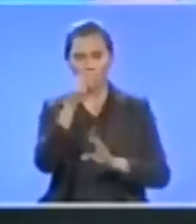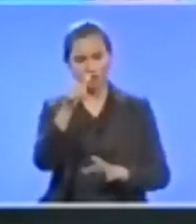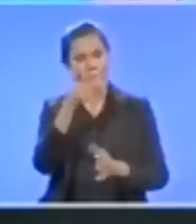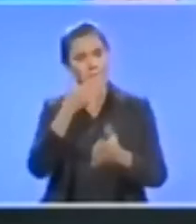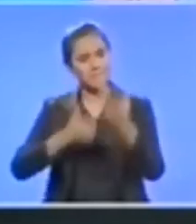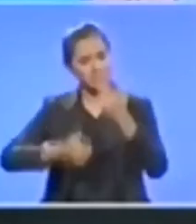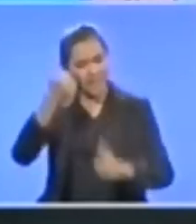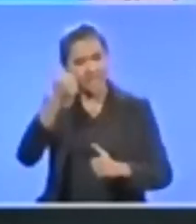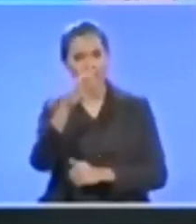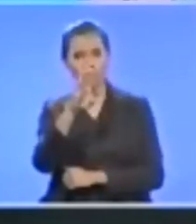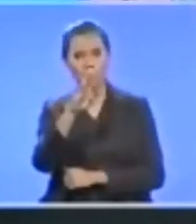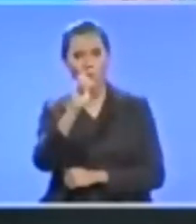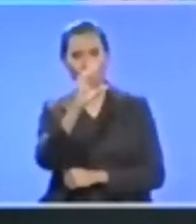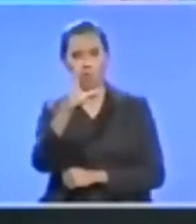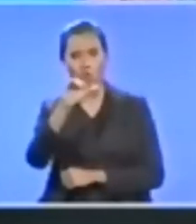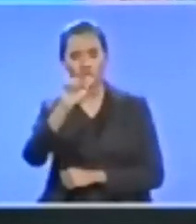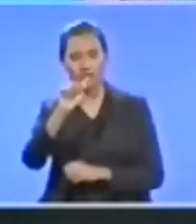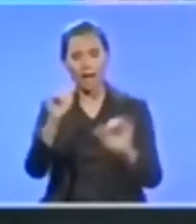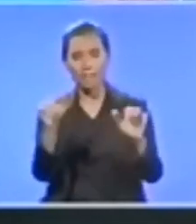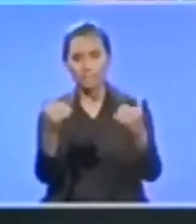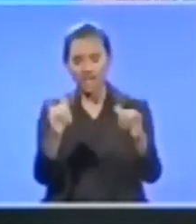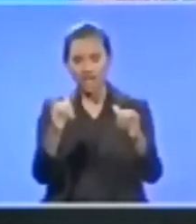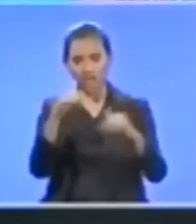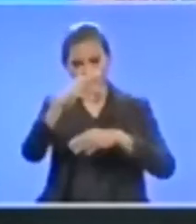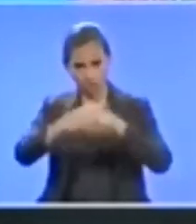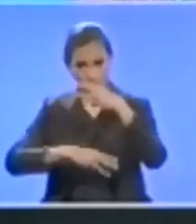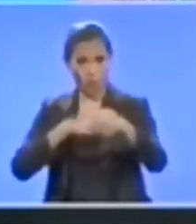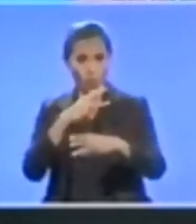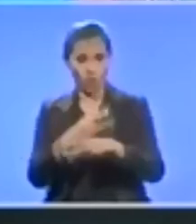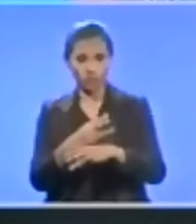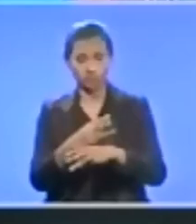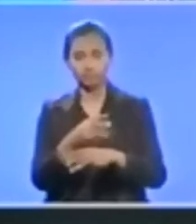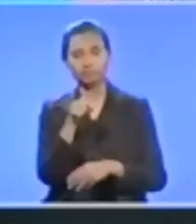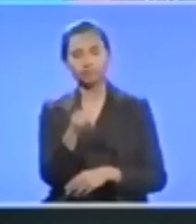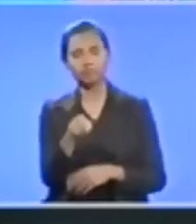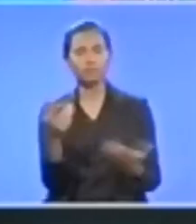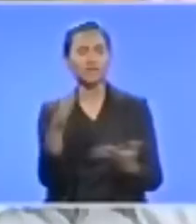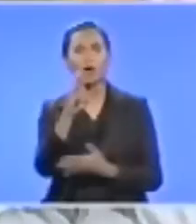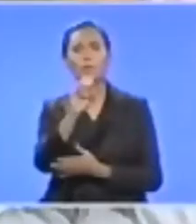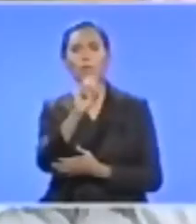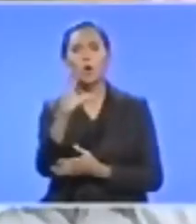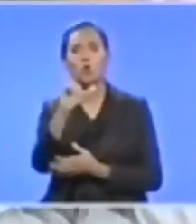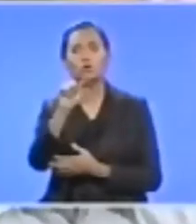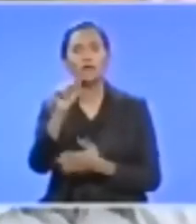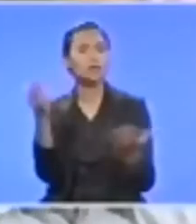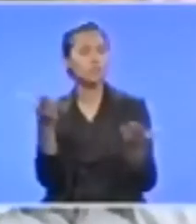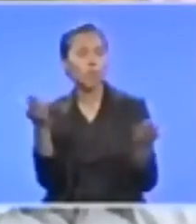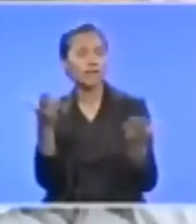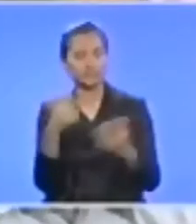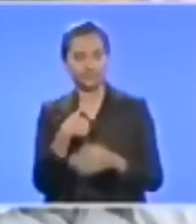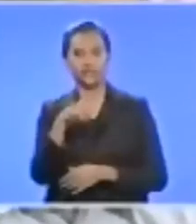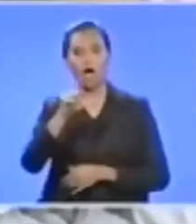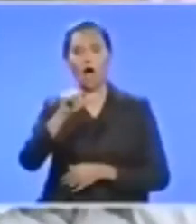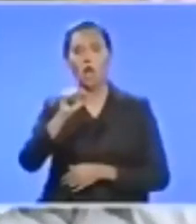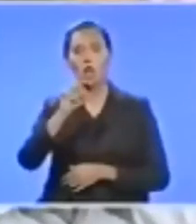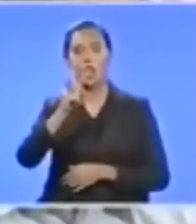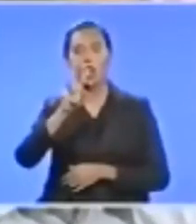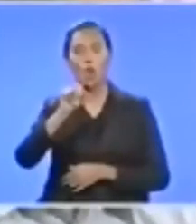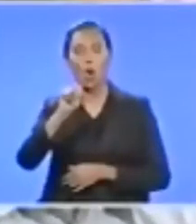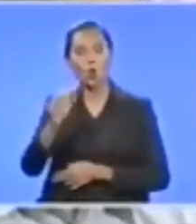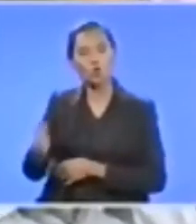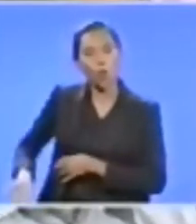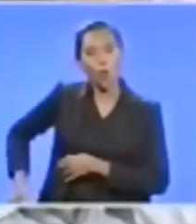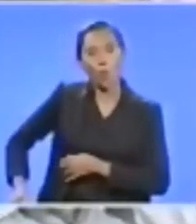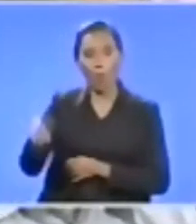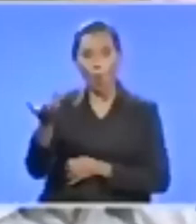In case you're wondering what is boccia, boccia is a form of lawn bowling. She has won several